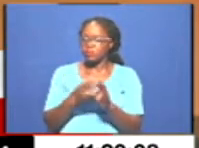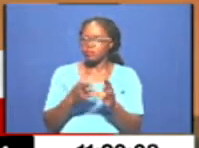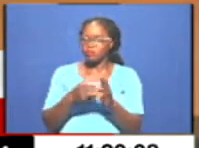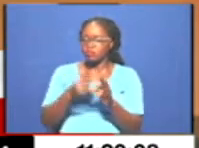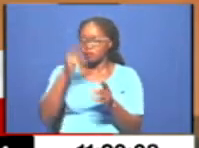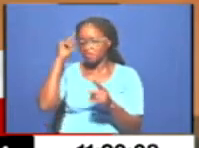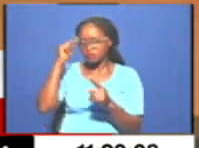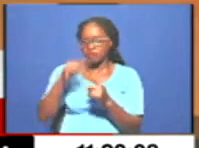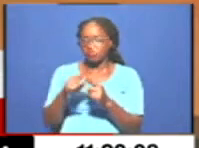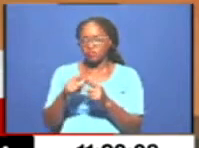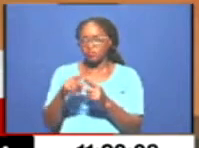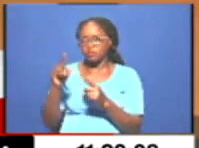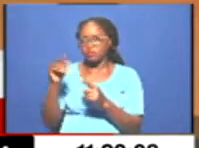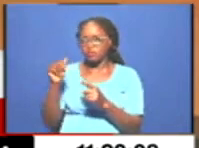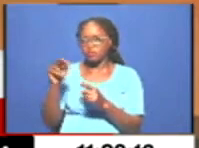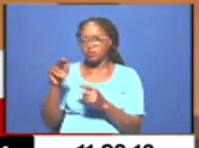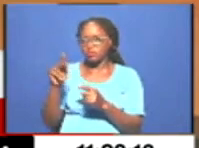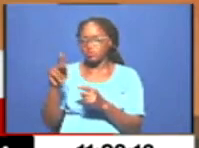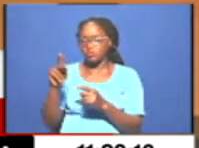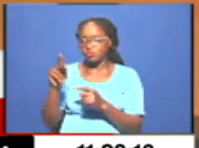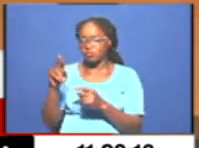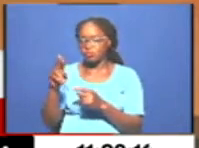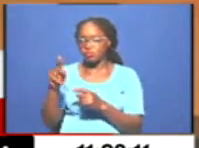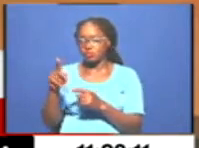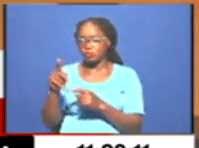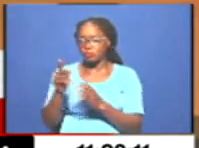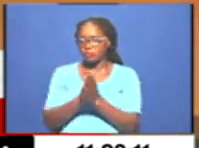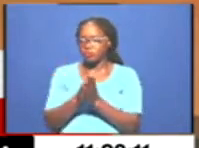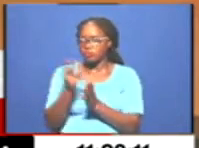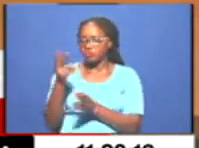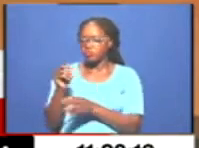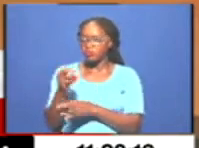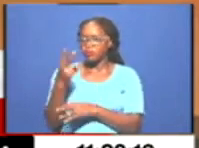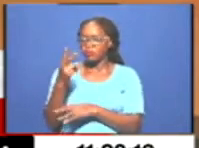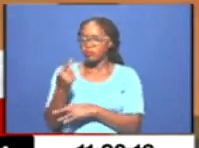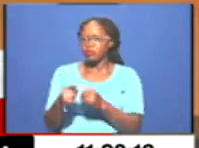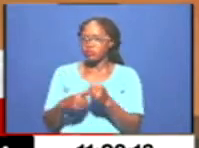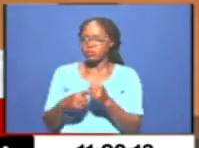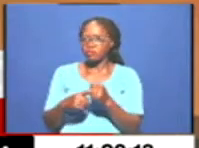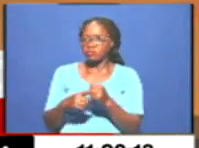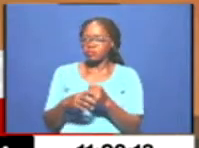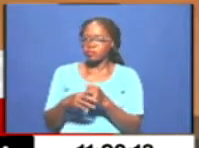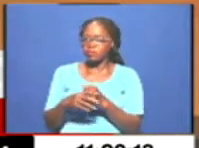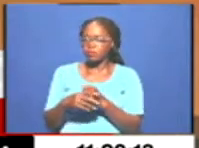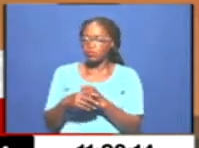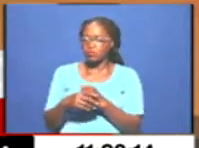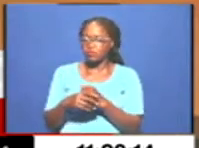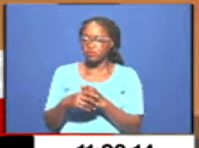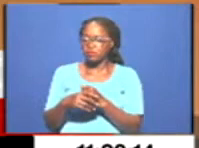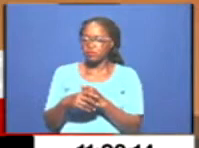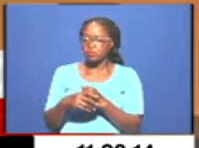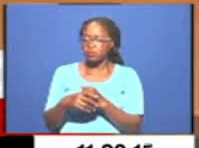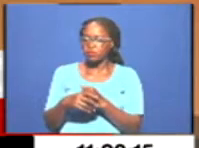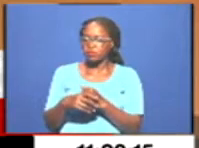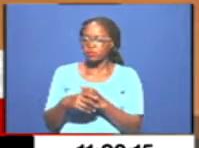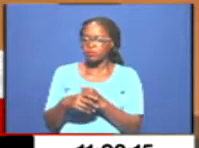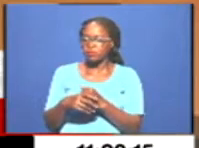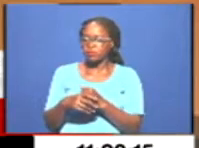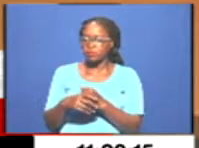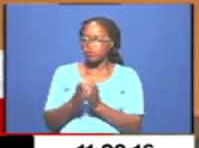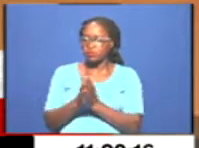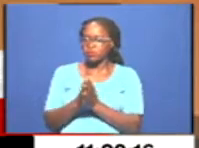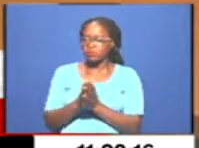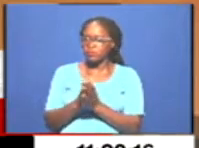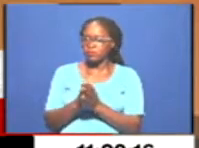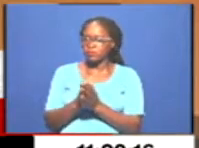for Dakar 2026 and ultimately for Brisbane 2032 Olympic Games? So the youth gives us an opportunity to